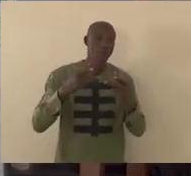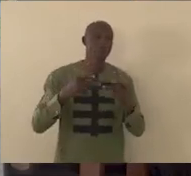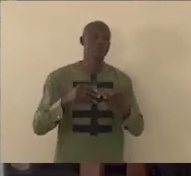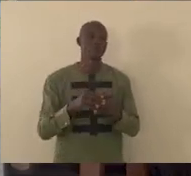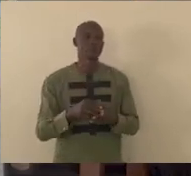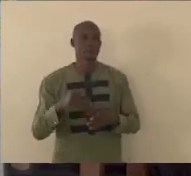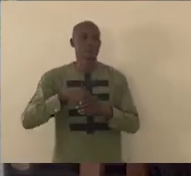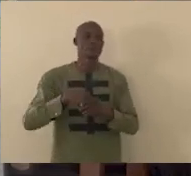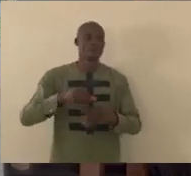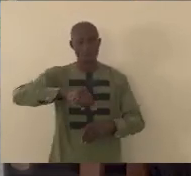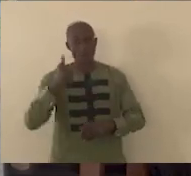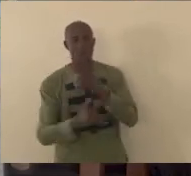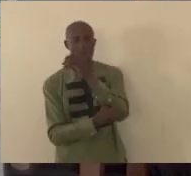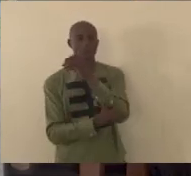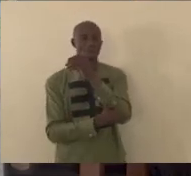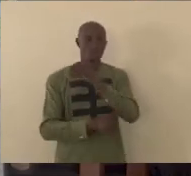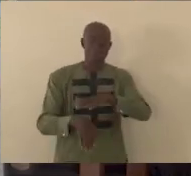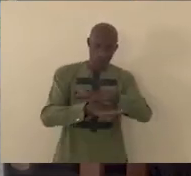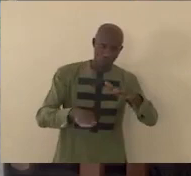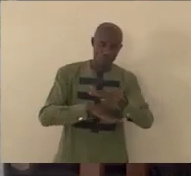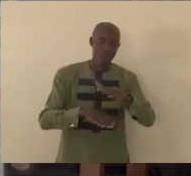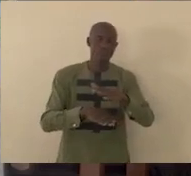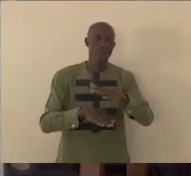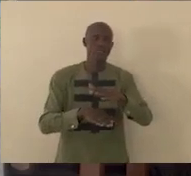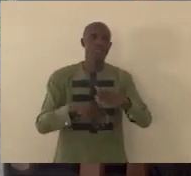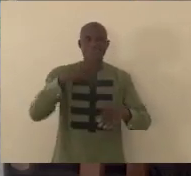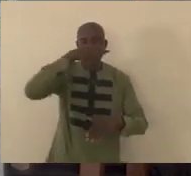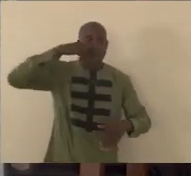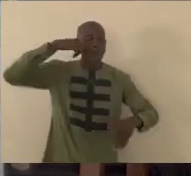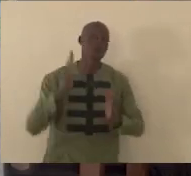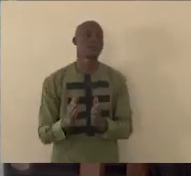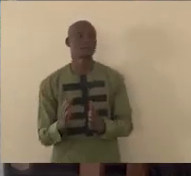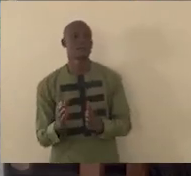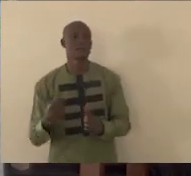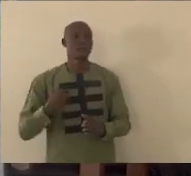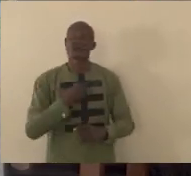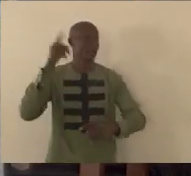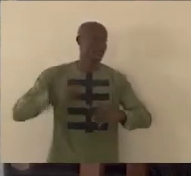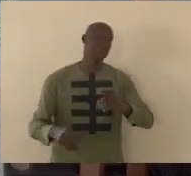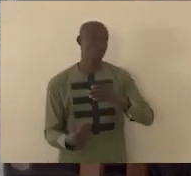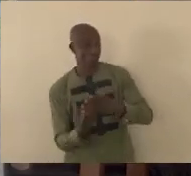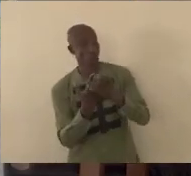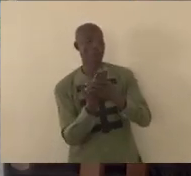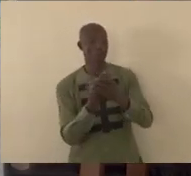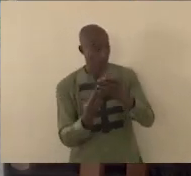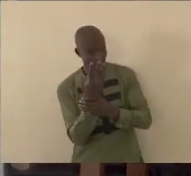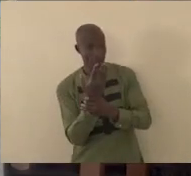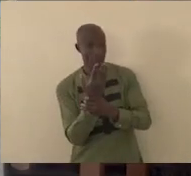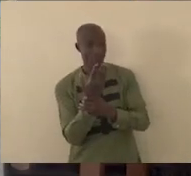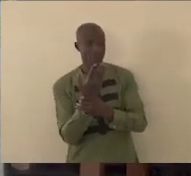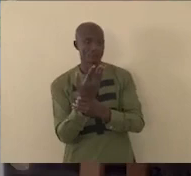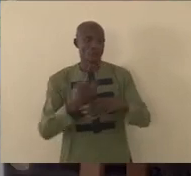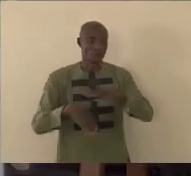rightful place in the Committee of Nations under a bunch of scoundrels. We cannot prosper under a syndicate